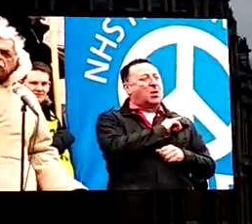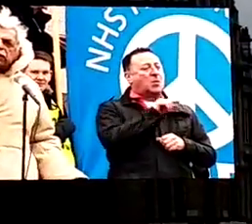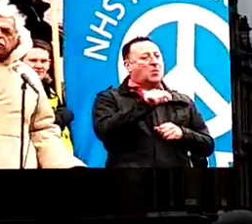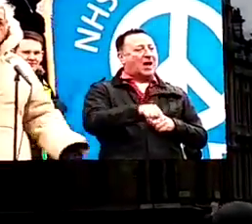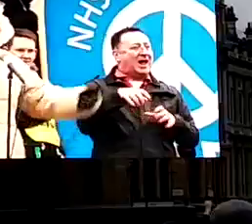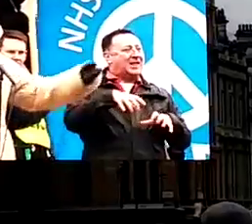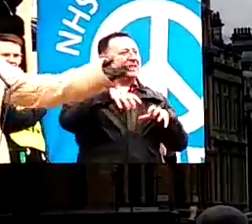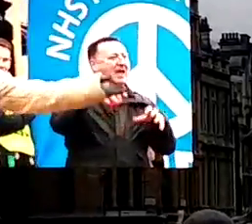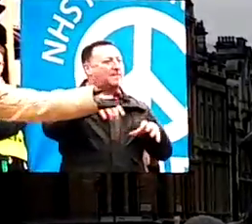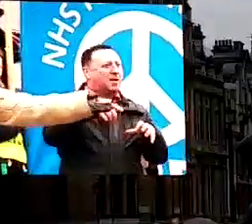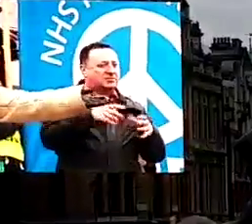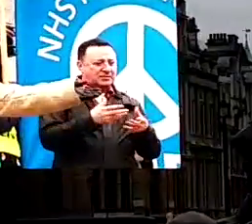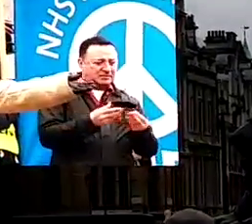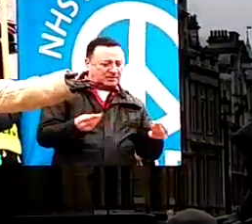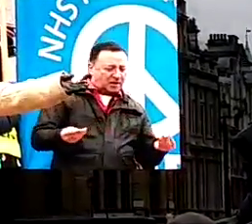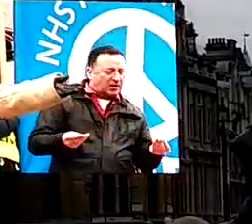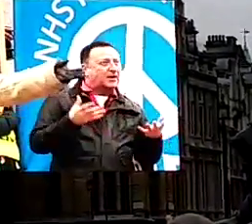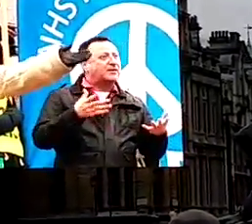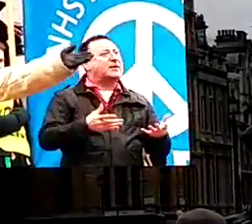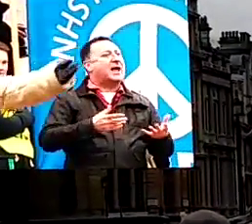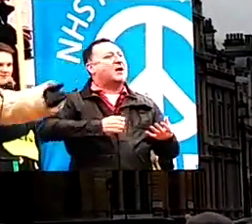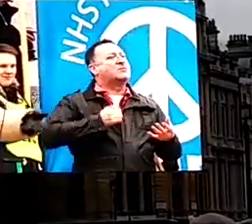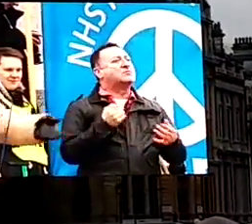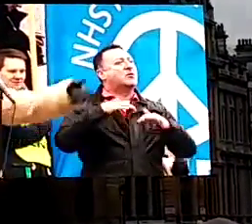Scottish Parliament and has